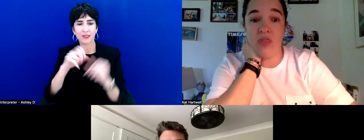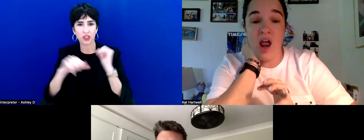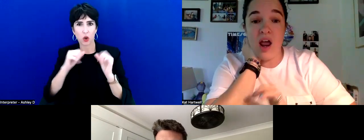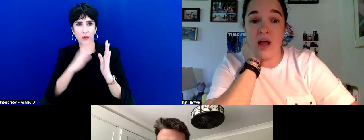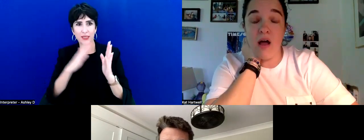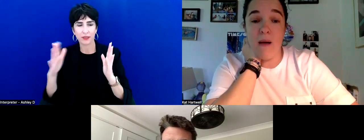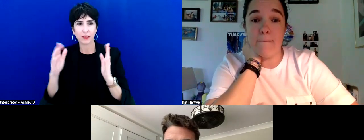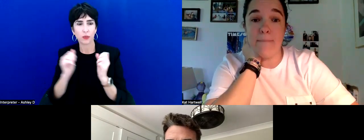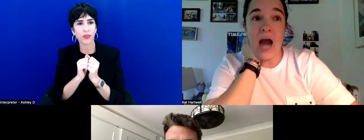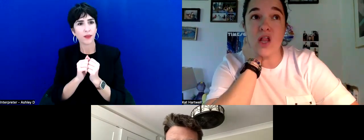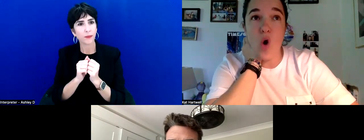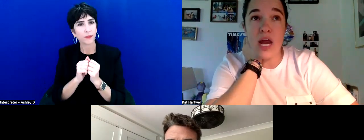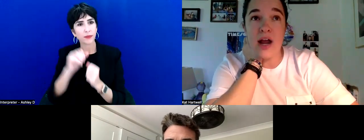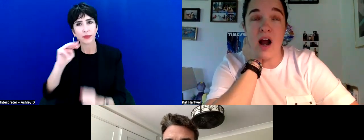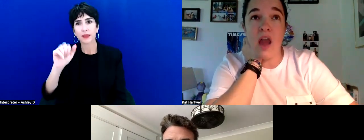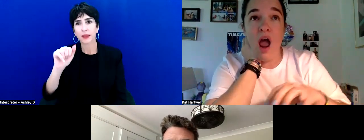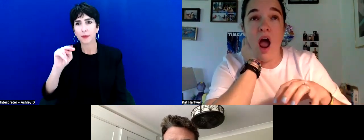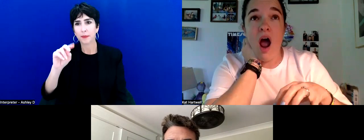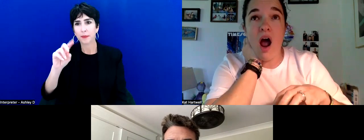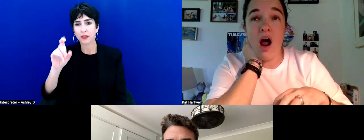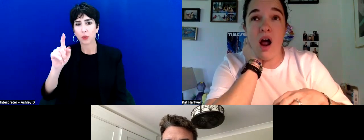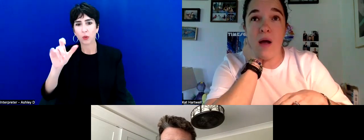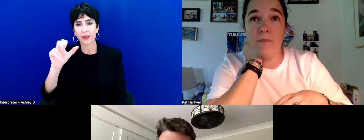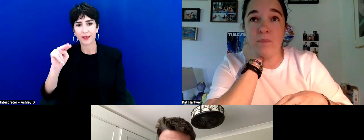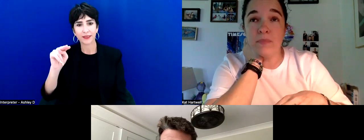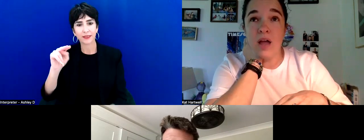series with the Mandalorian.